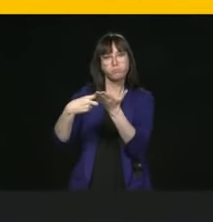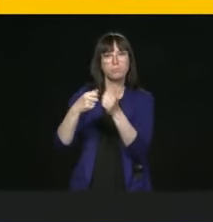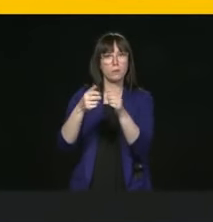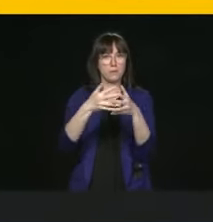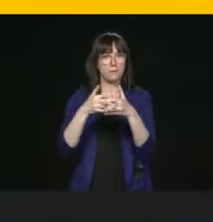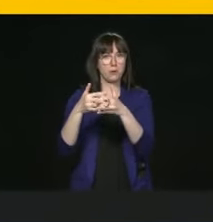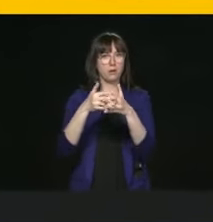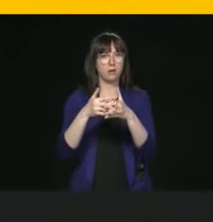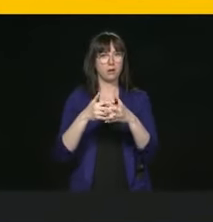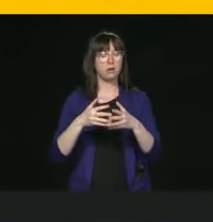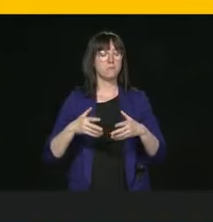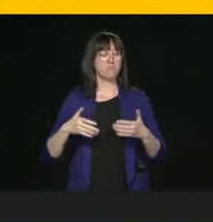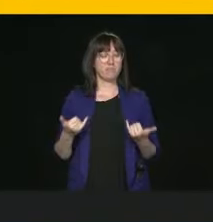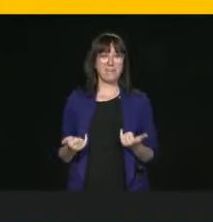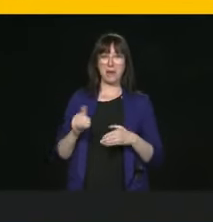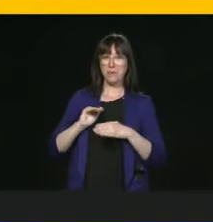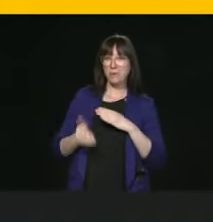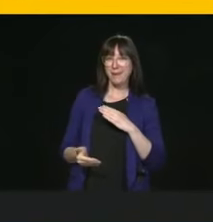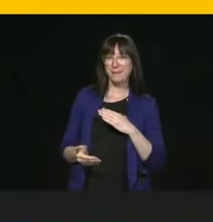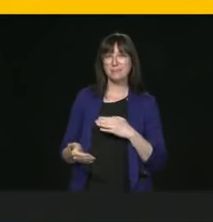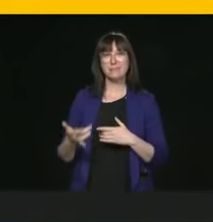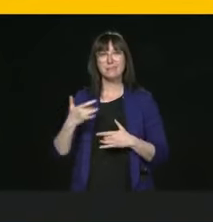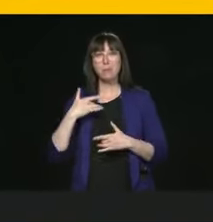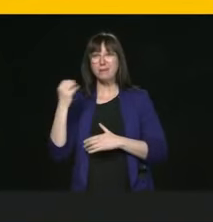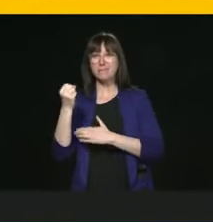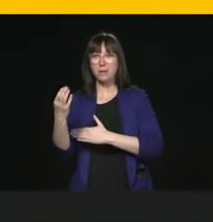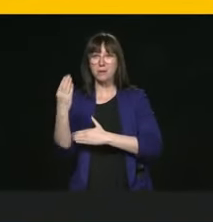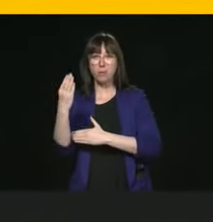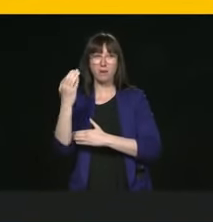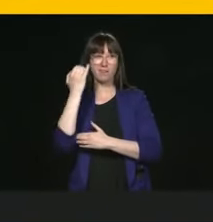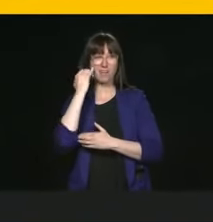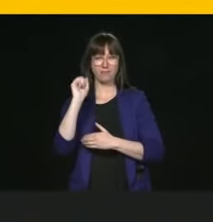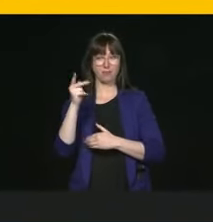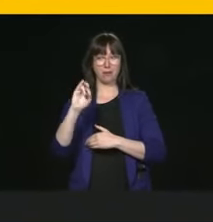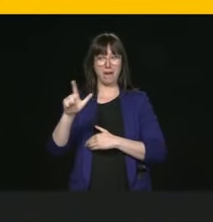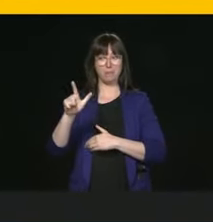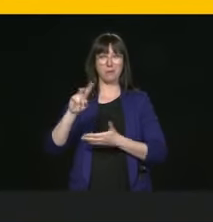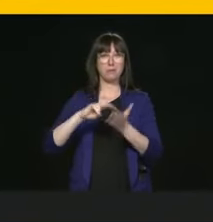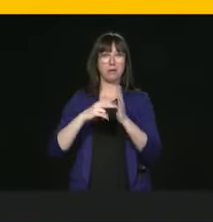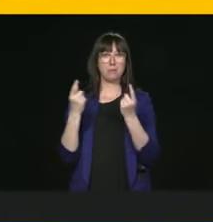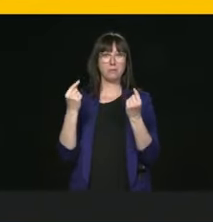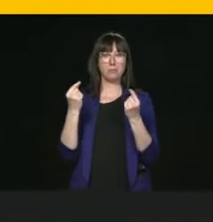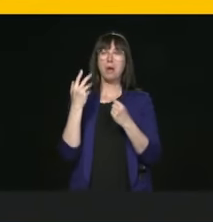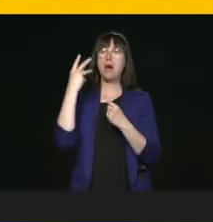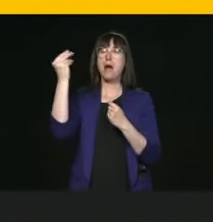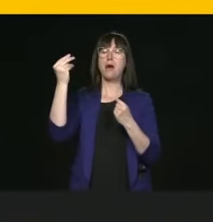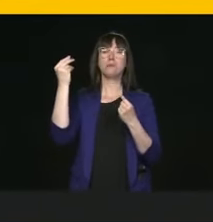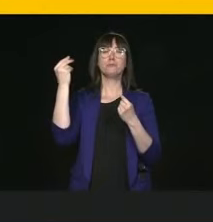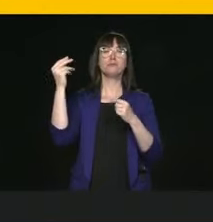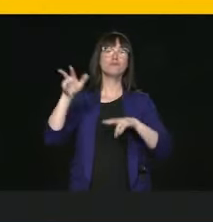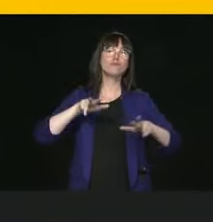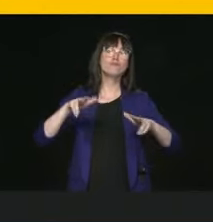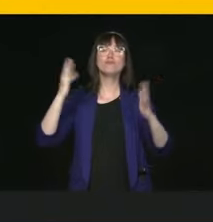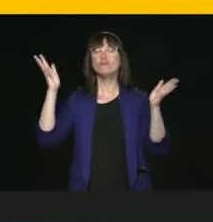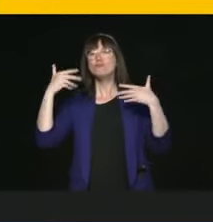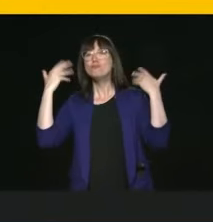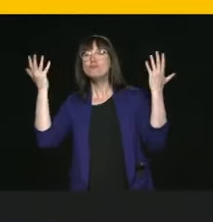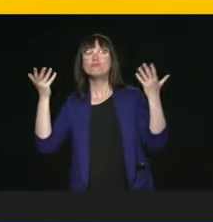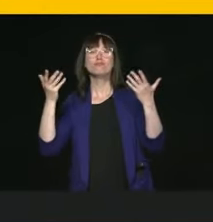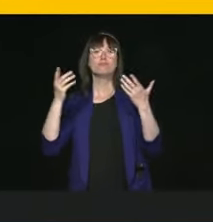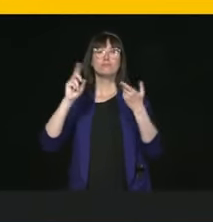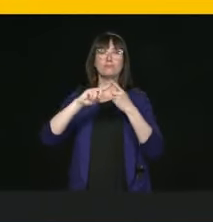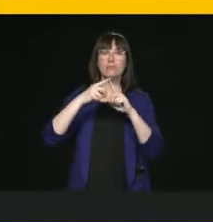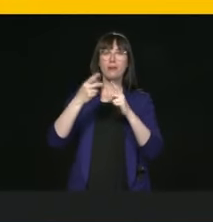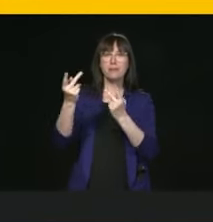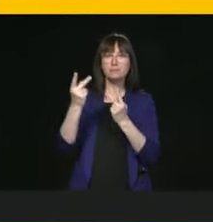the weekend. And usually, a Saturday morning in April means getting outside to enjoy the sunshine, having a friend over for coffee,